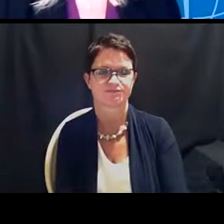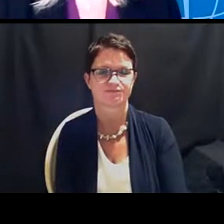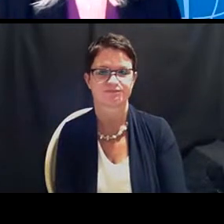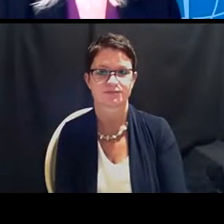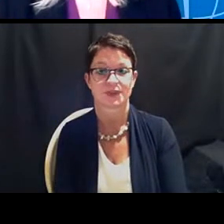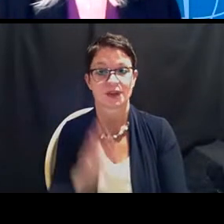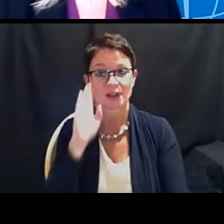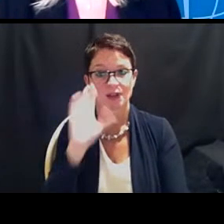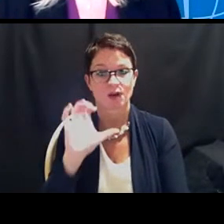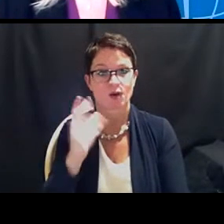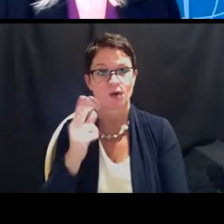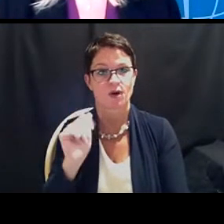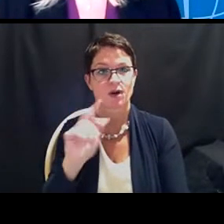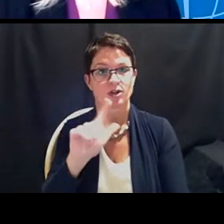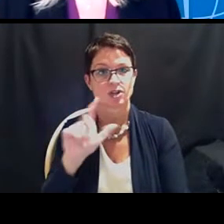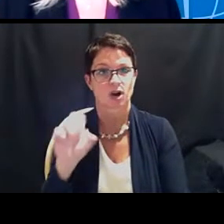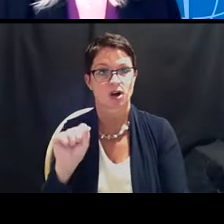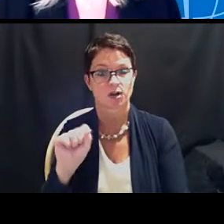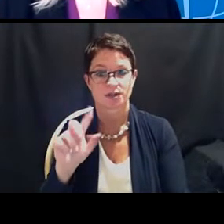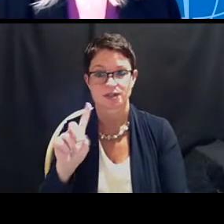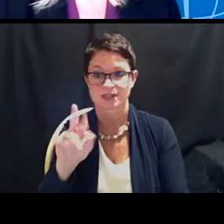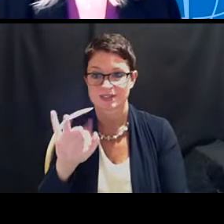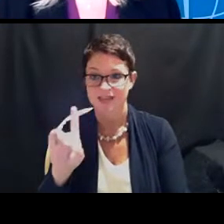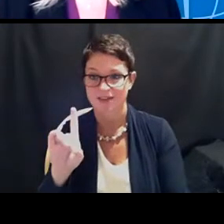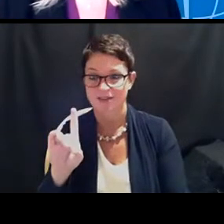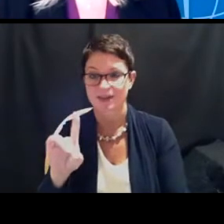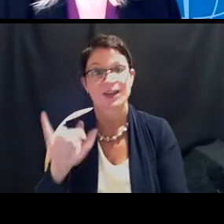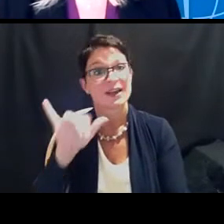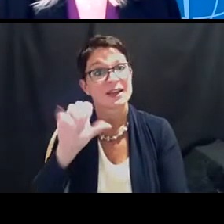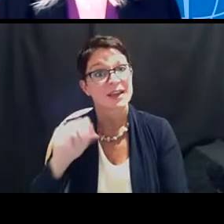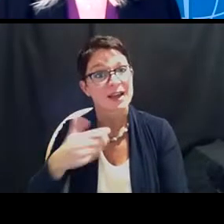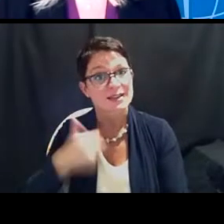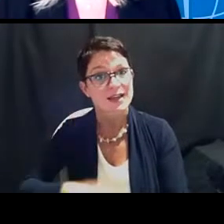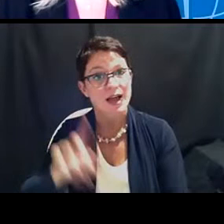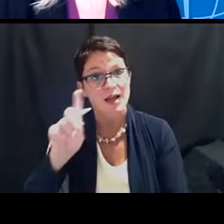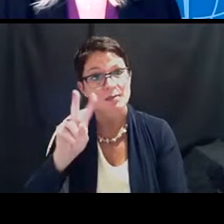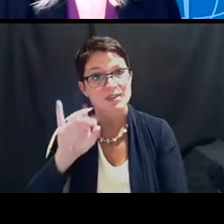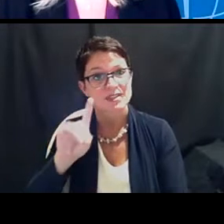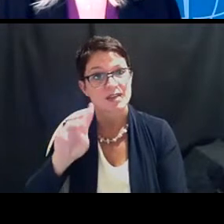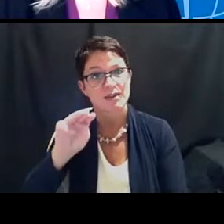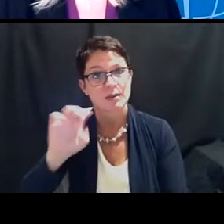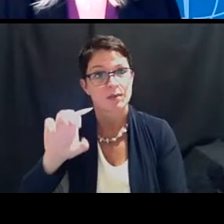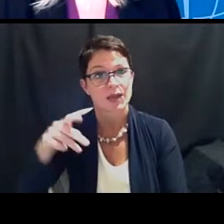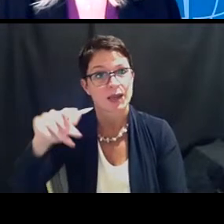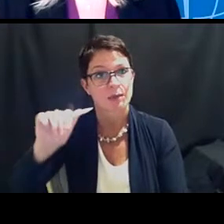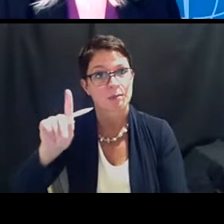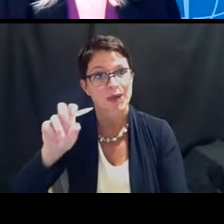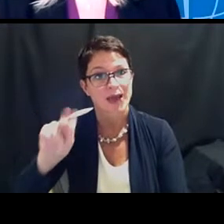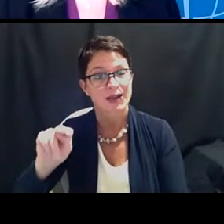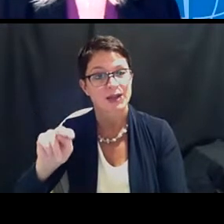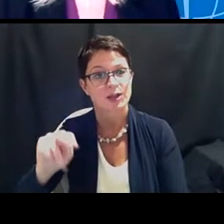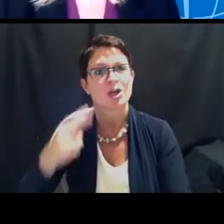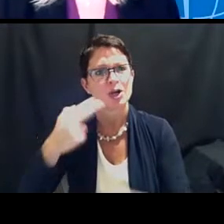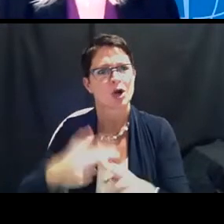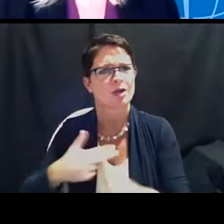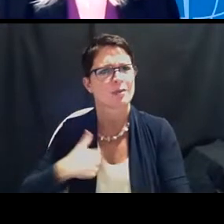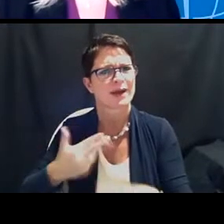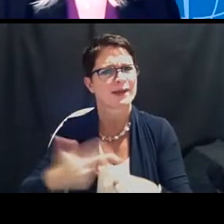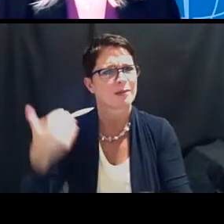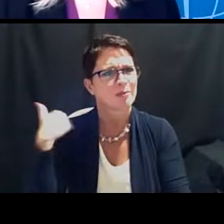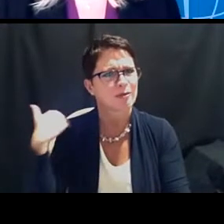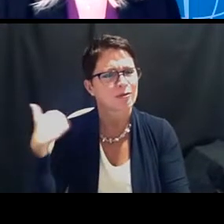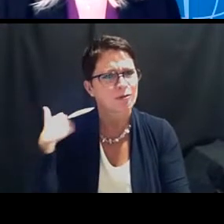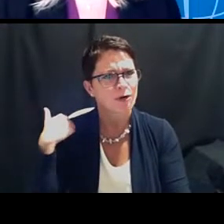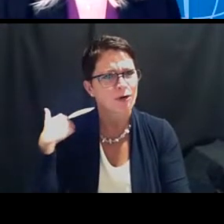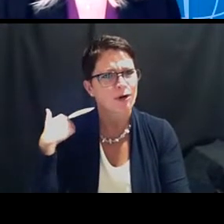Hello, Charles. David. Hi, this is David McCann. You called me out earlier, but it pulled somebody in at